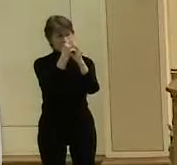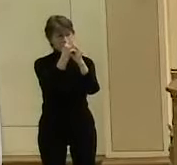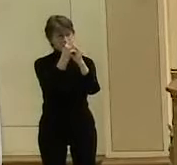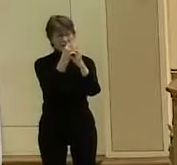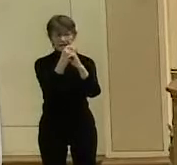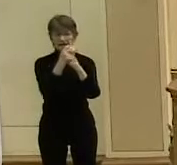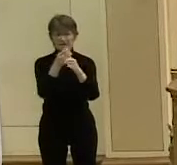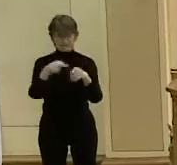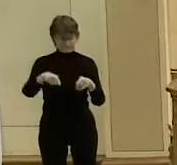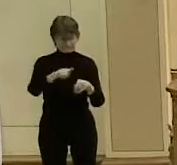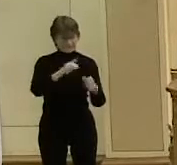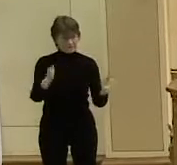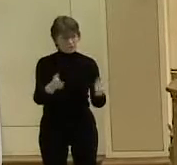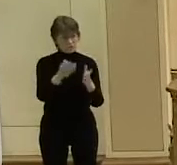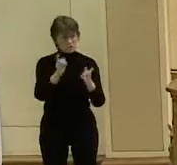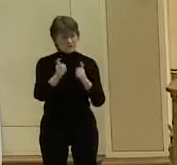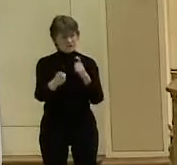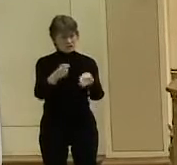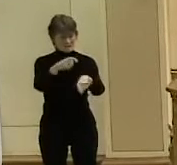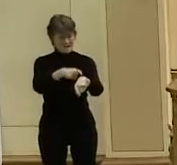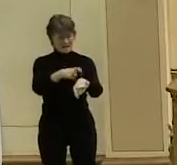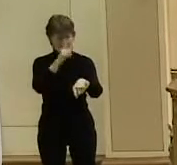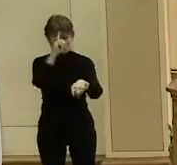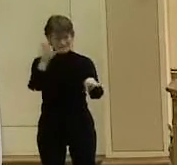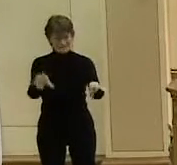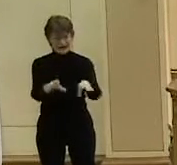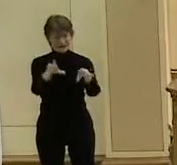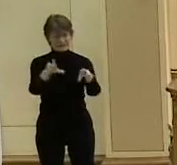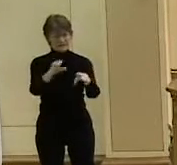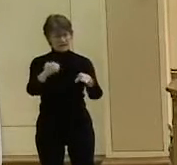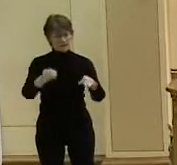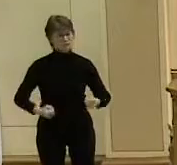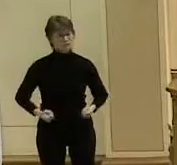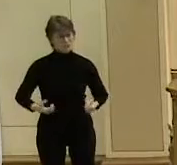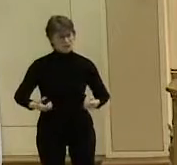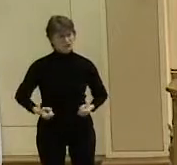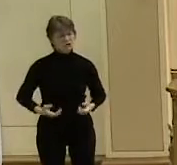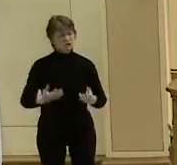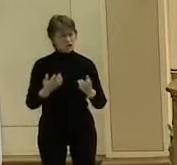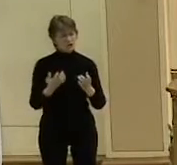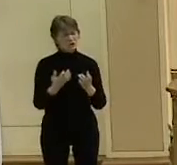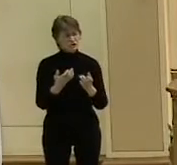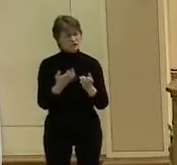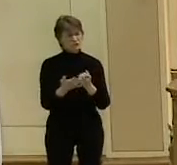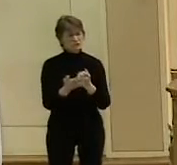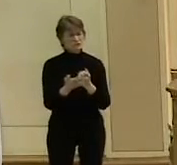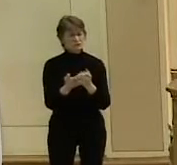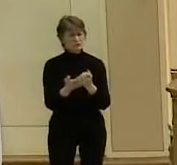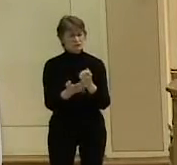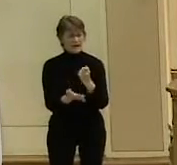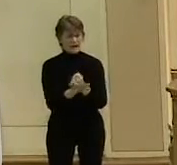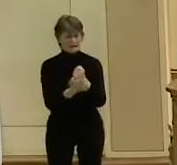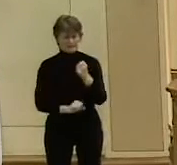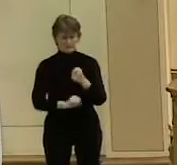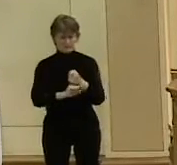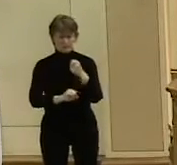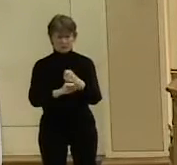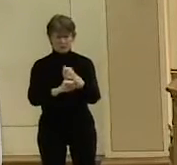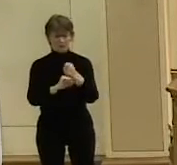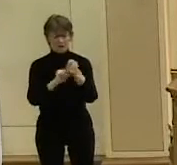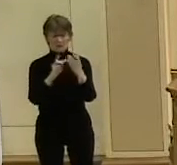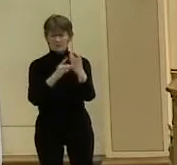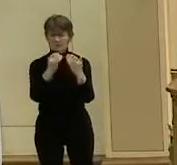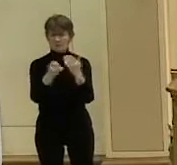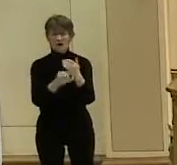of time, talent, and treasure that differ according to the grace given to us. May we use them to glorify